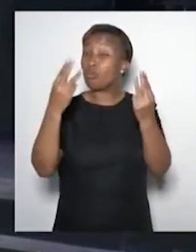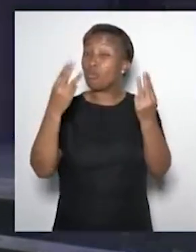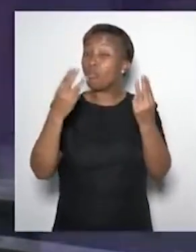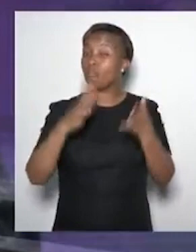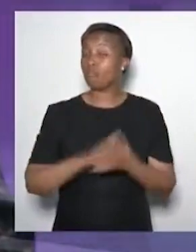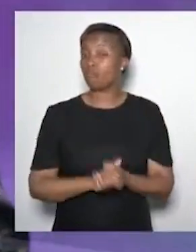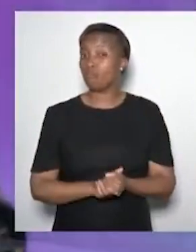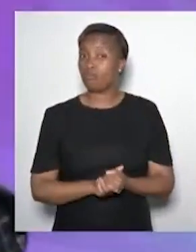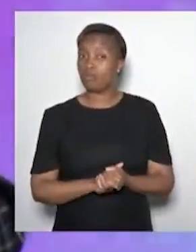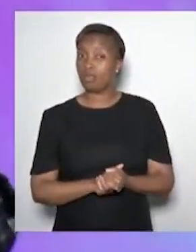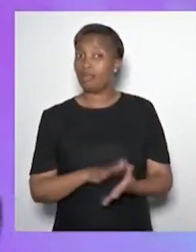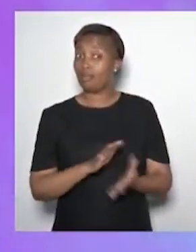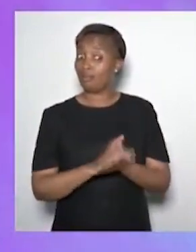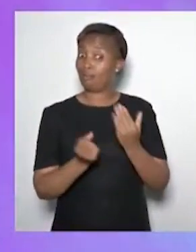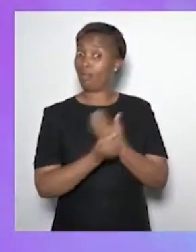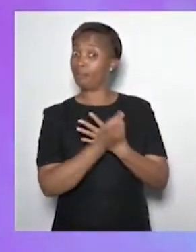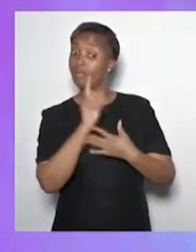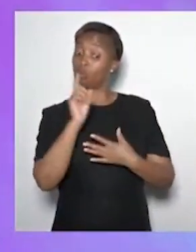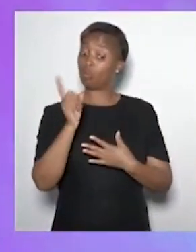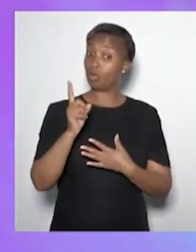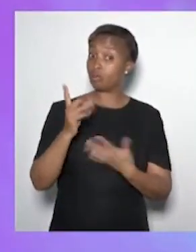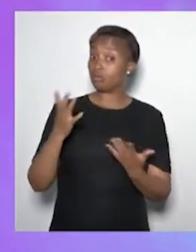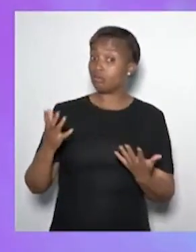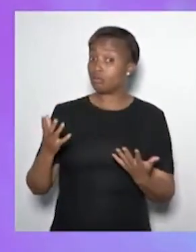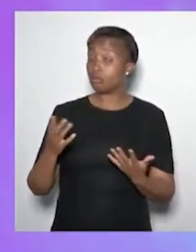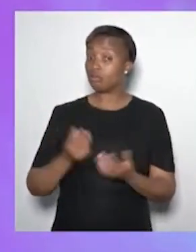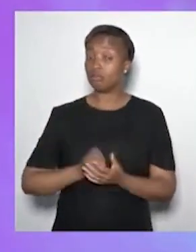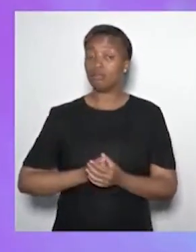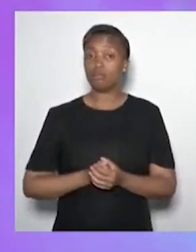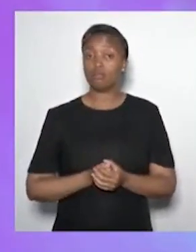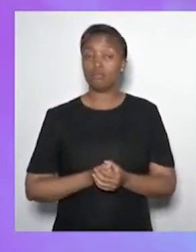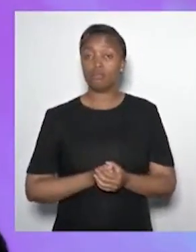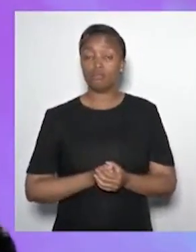and what happened